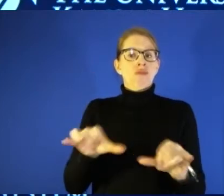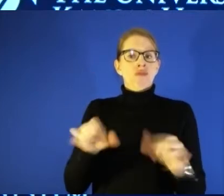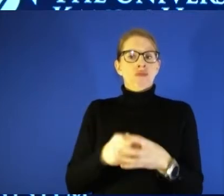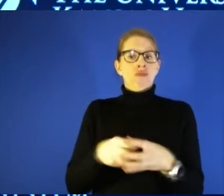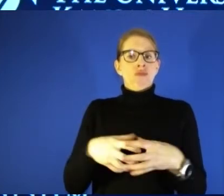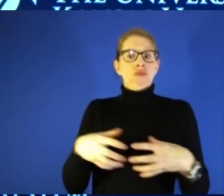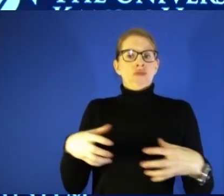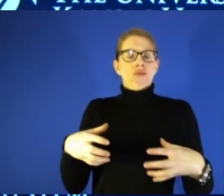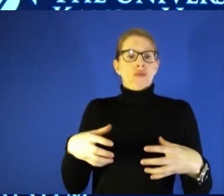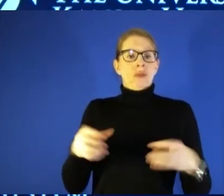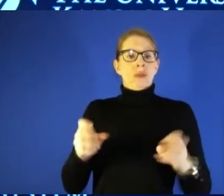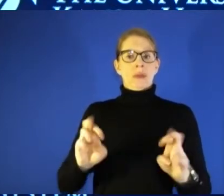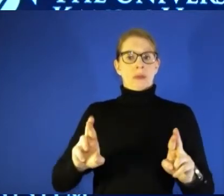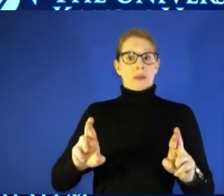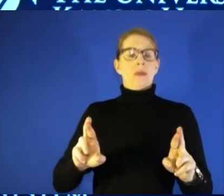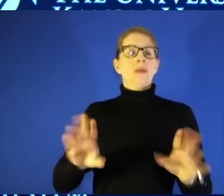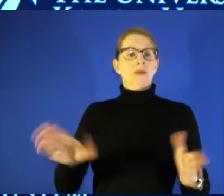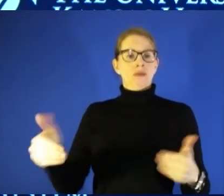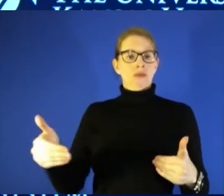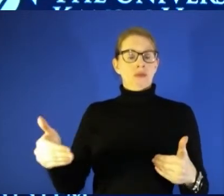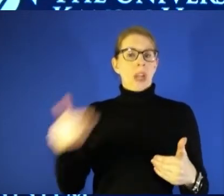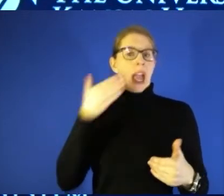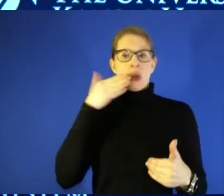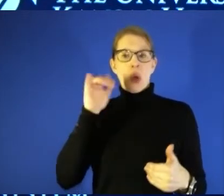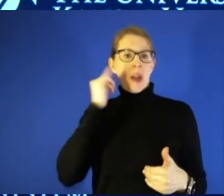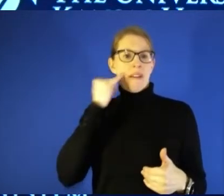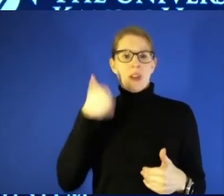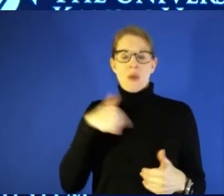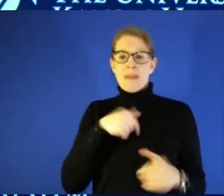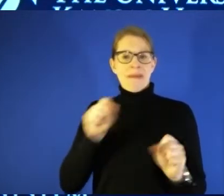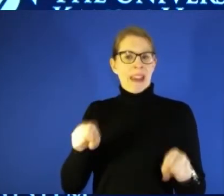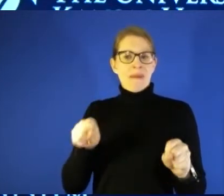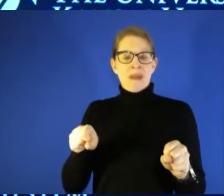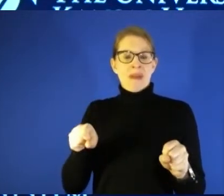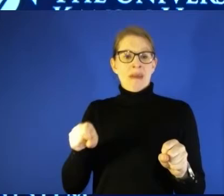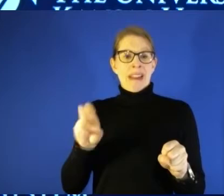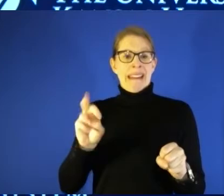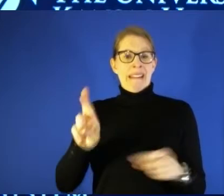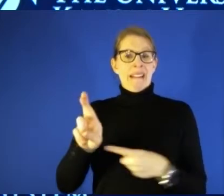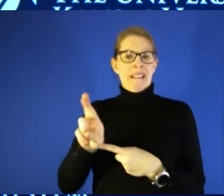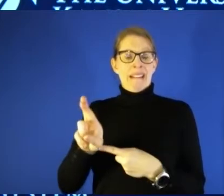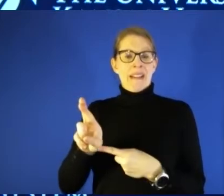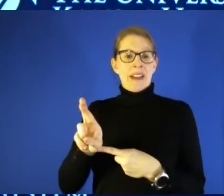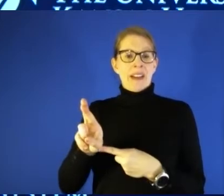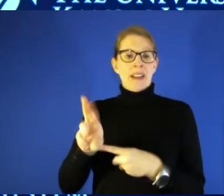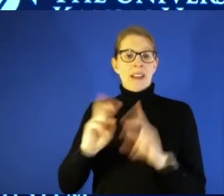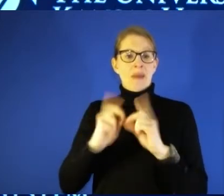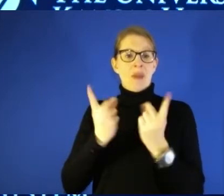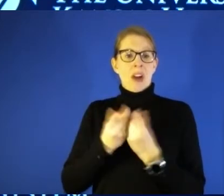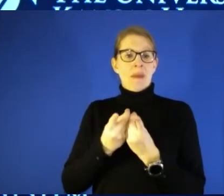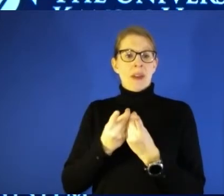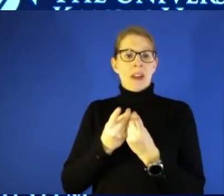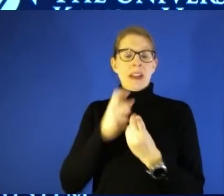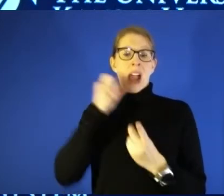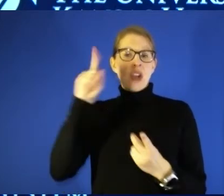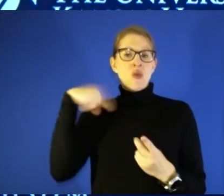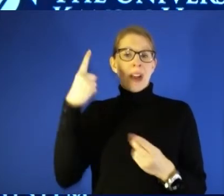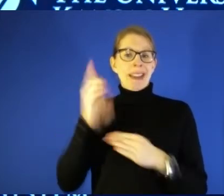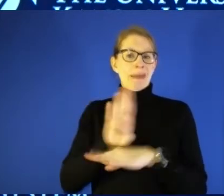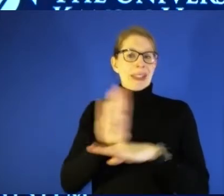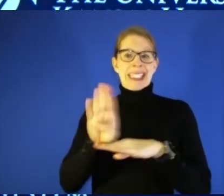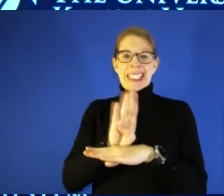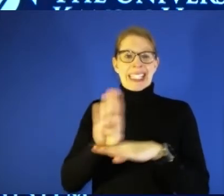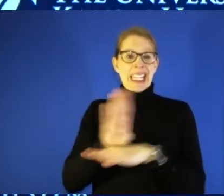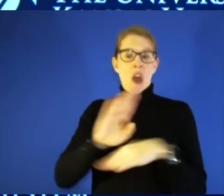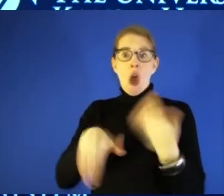our emergency department, but I don't know that we've ever been in a situation where our emergency department isn't just crazy busy all of the time.